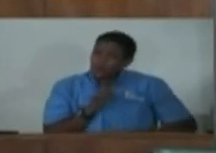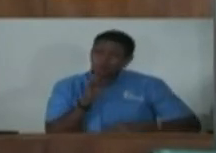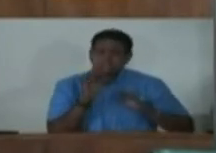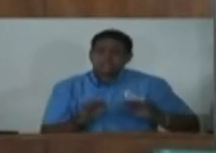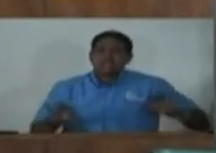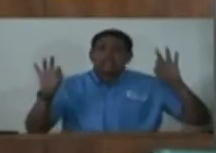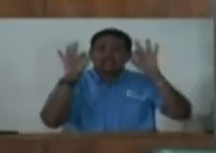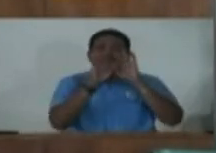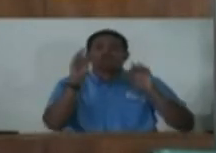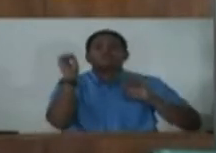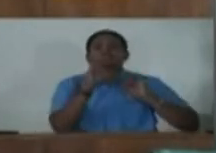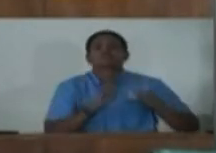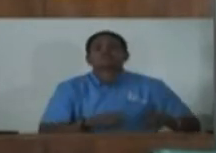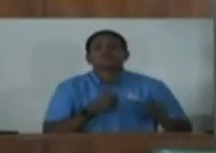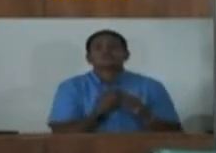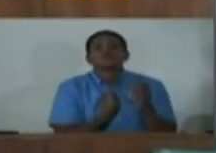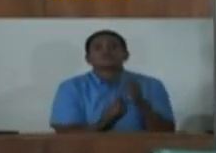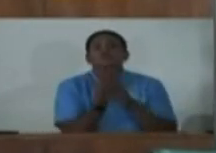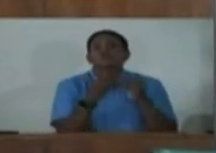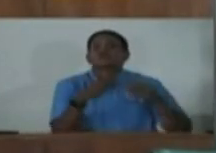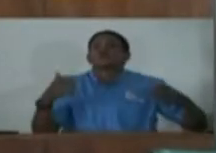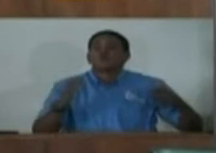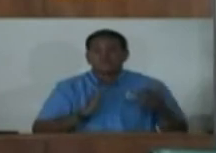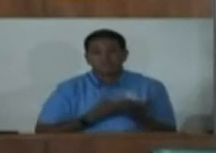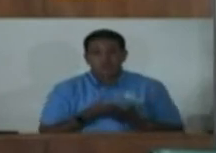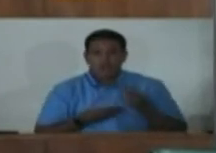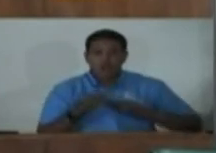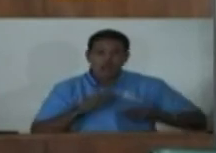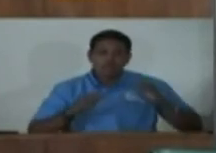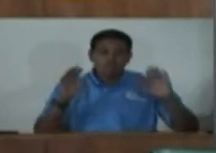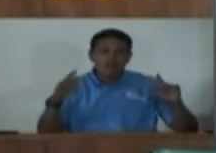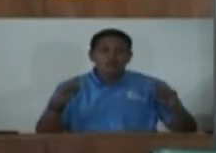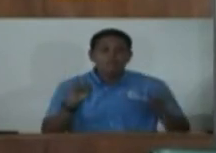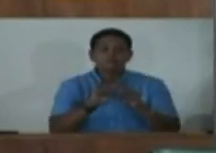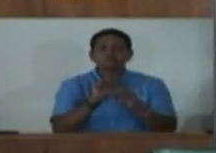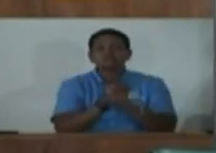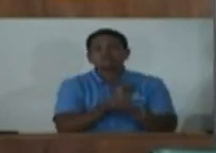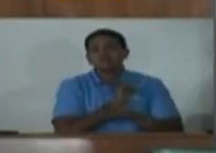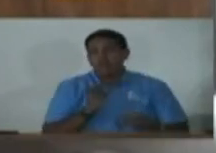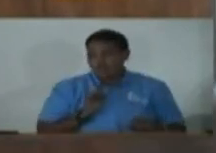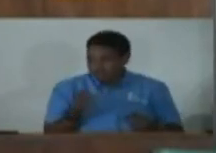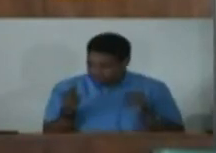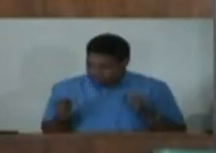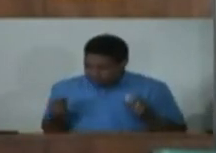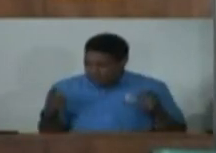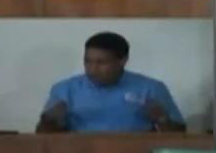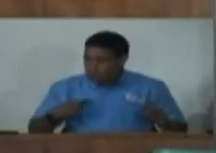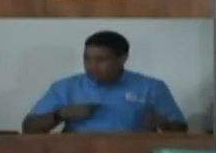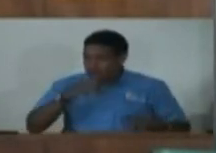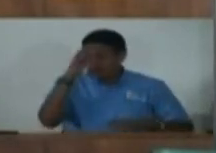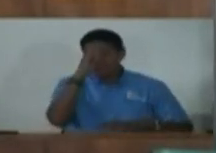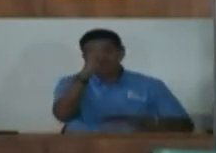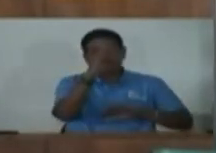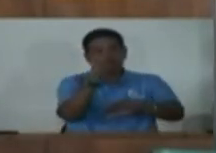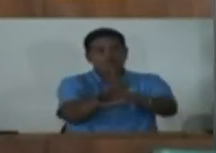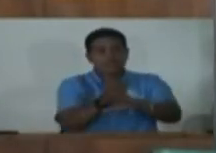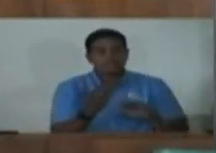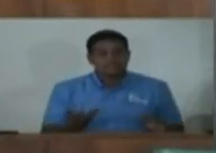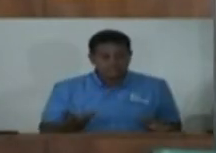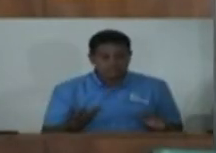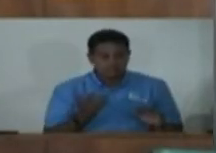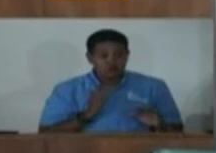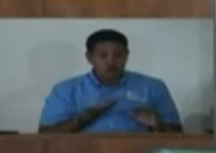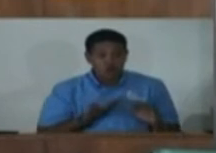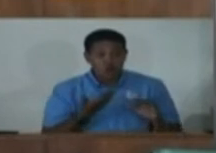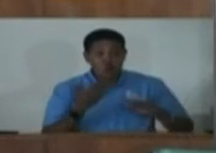significance to the growth of in our economy and employment. We have a creative, our